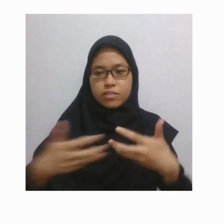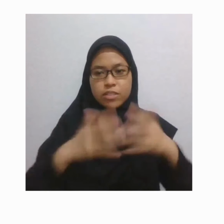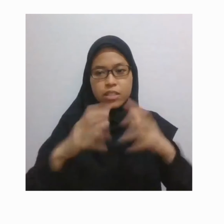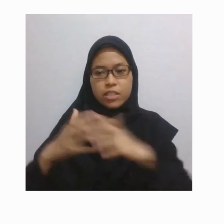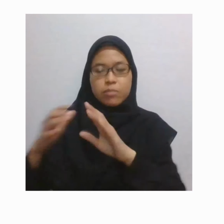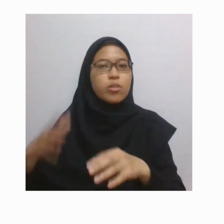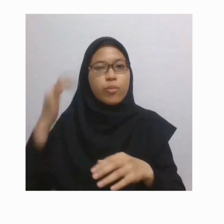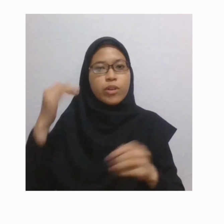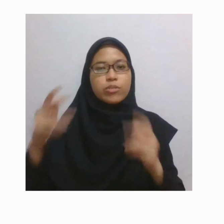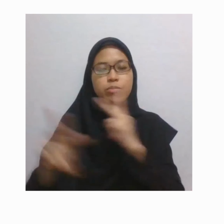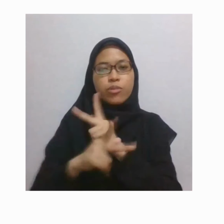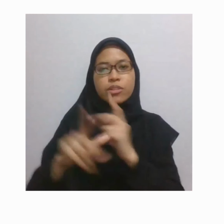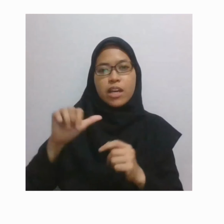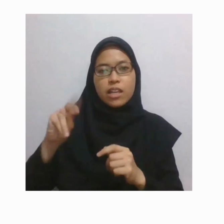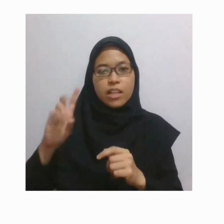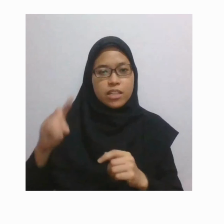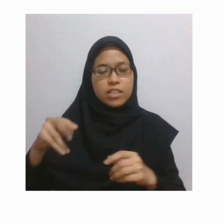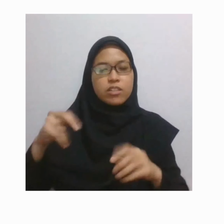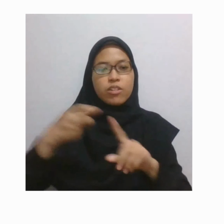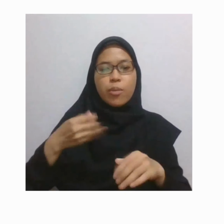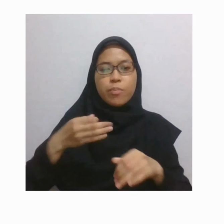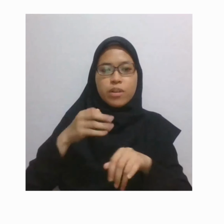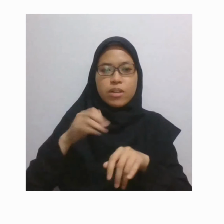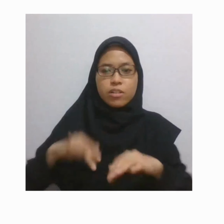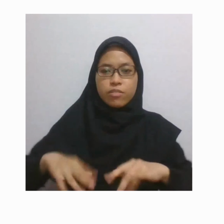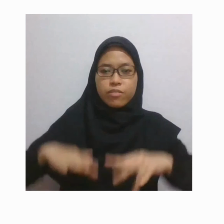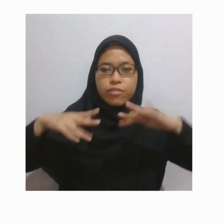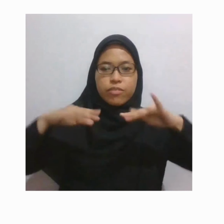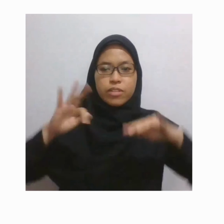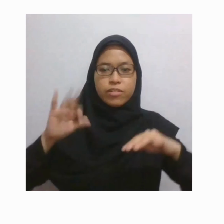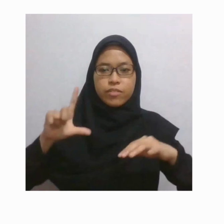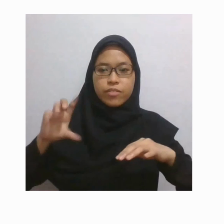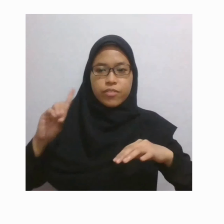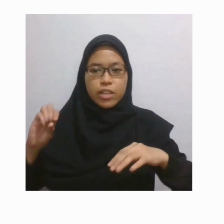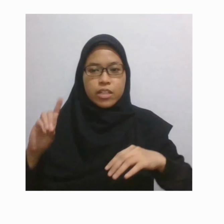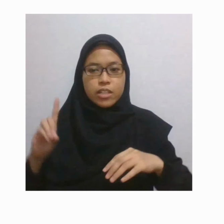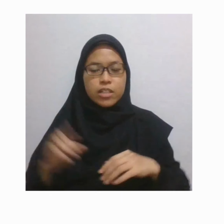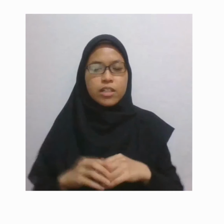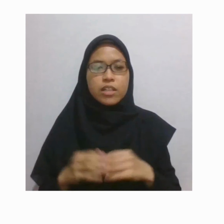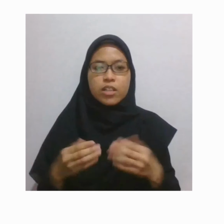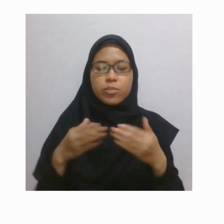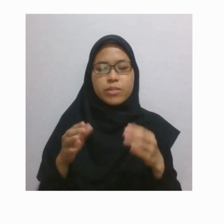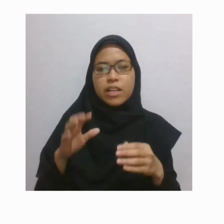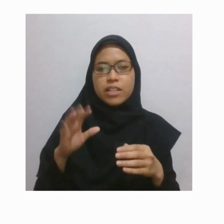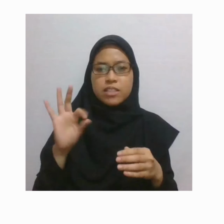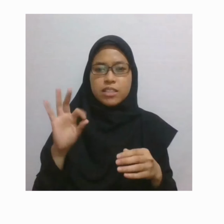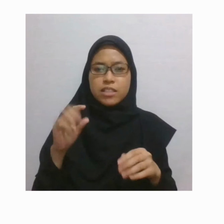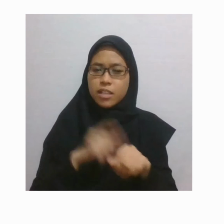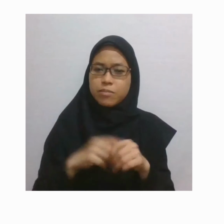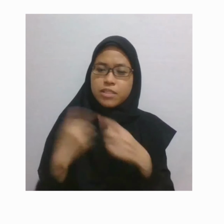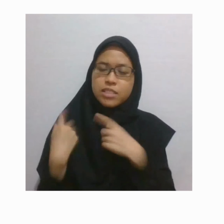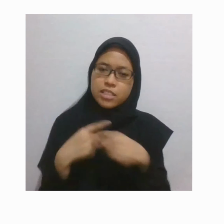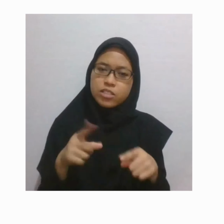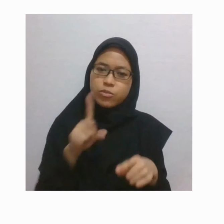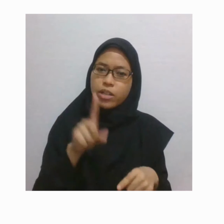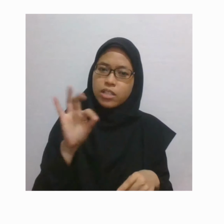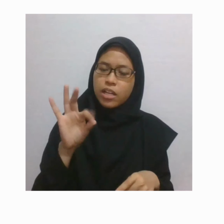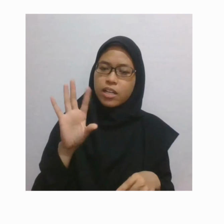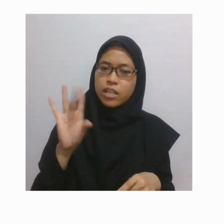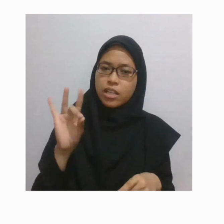closed 195 times since it became operational in 1982. Could there be a nature-based solution to